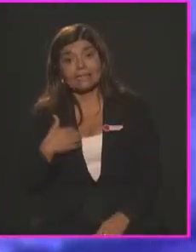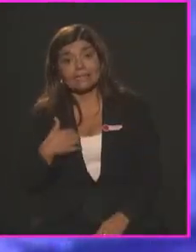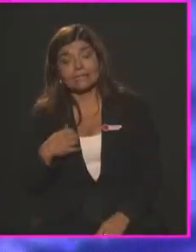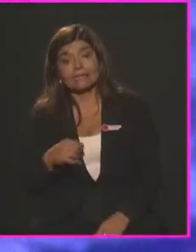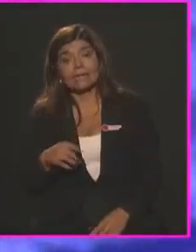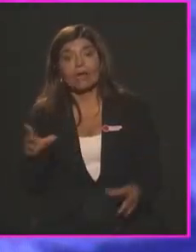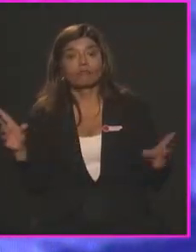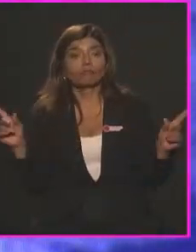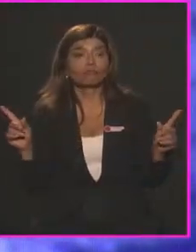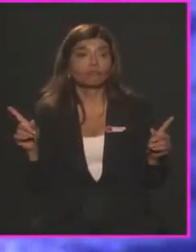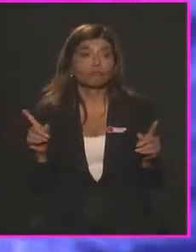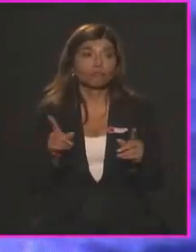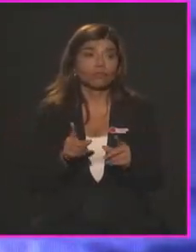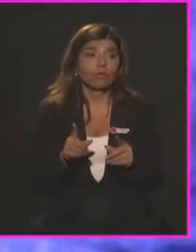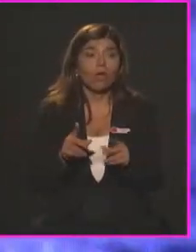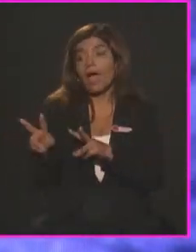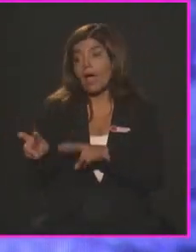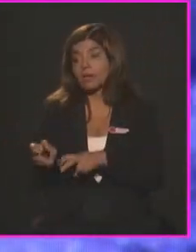would